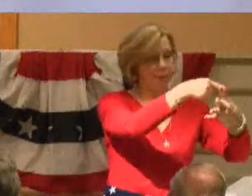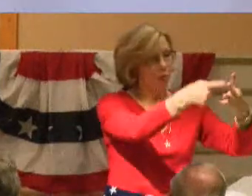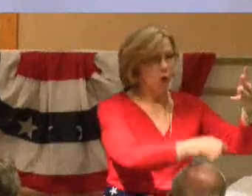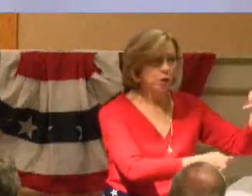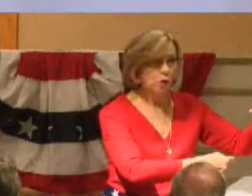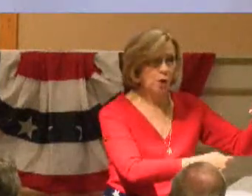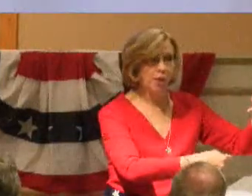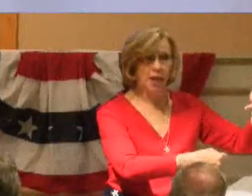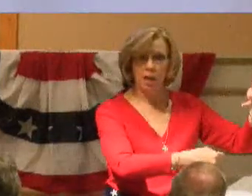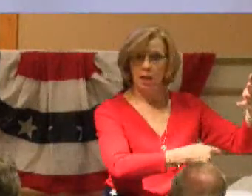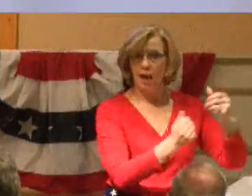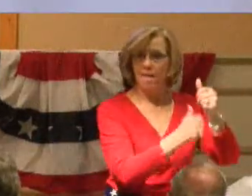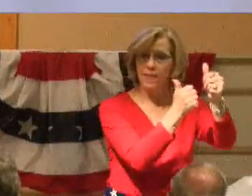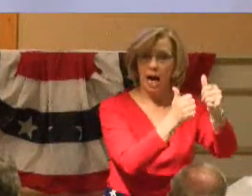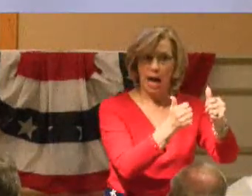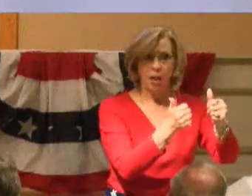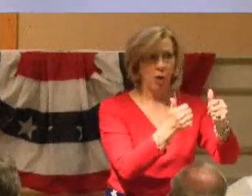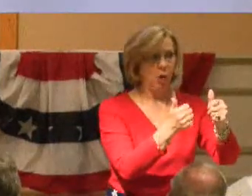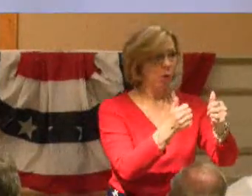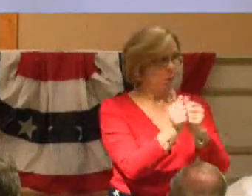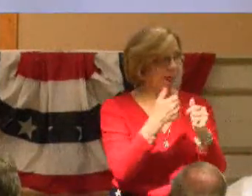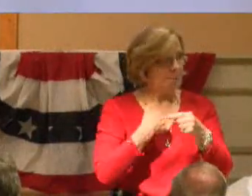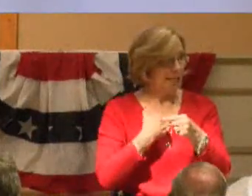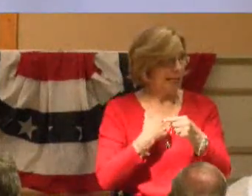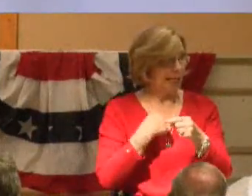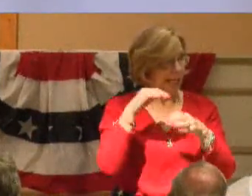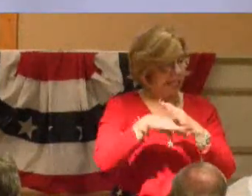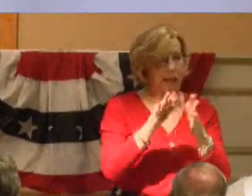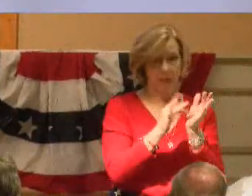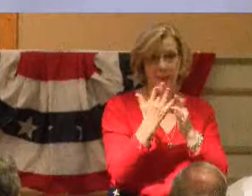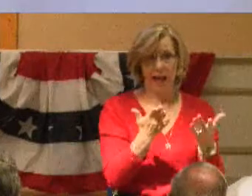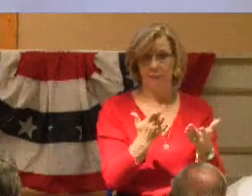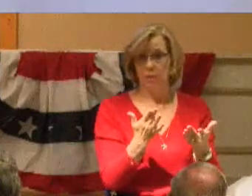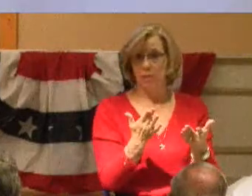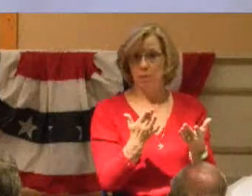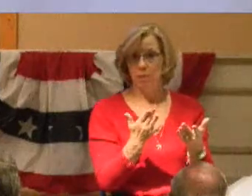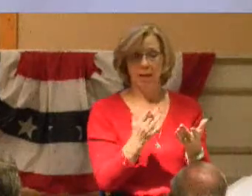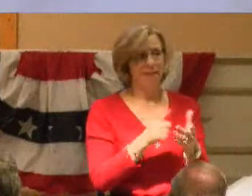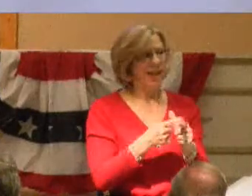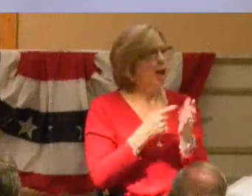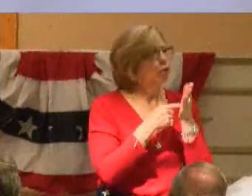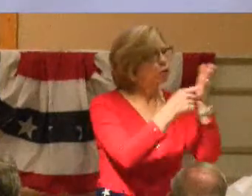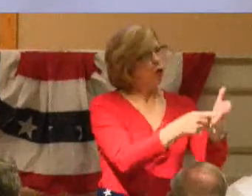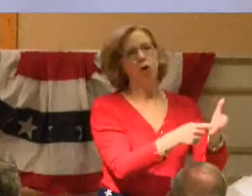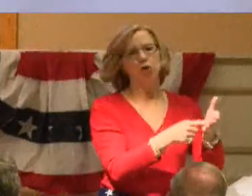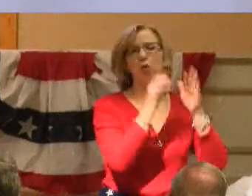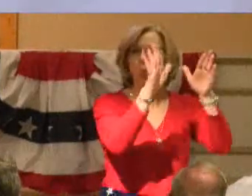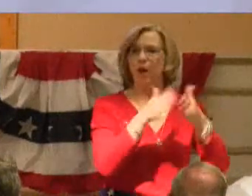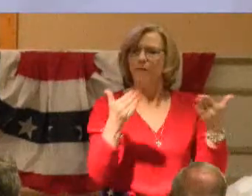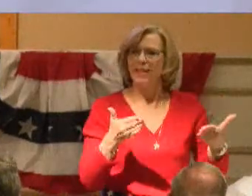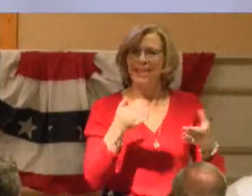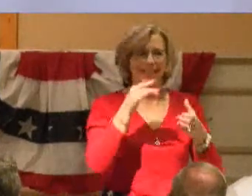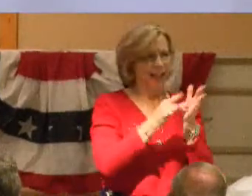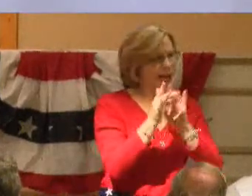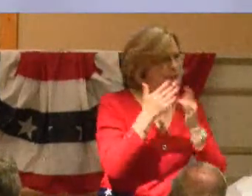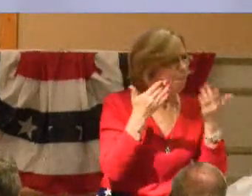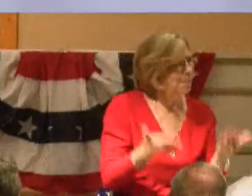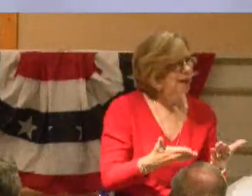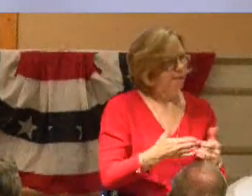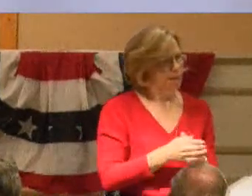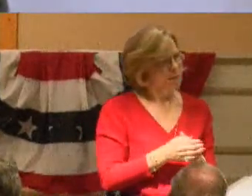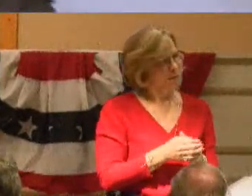things and follow me for a few minutes, then I'll present to you some wonderful things about this passage that will help